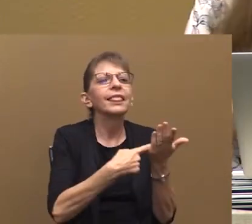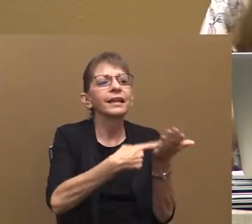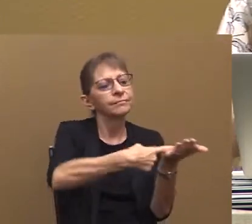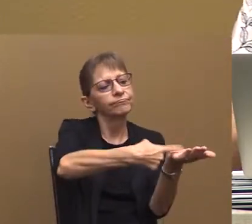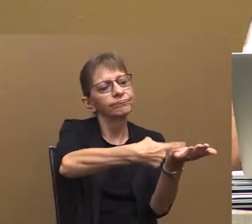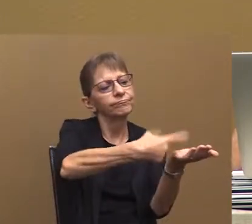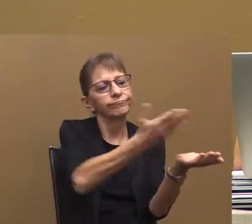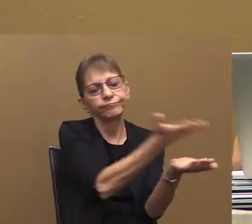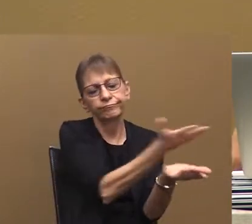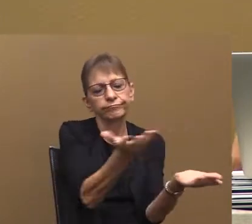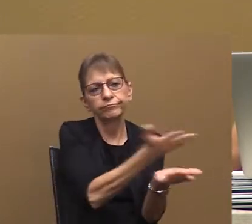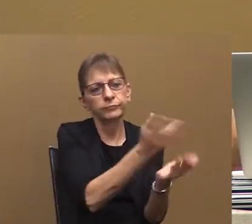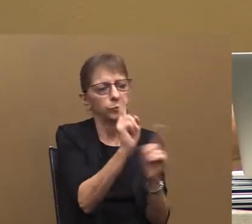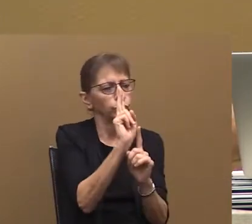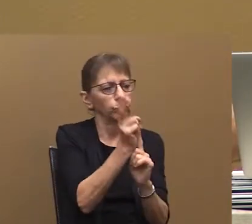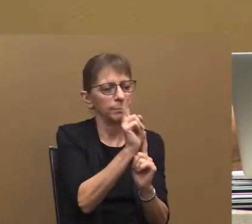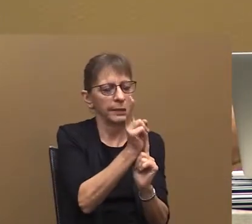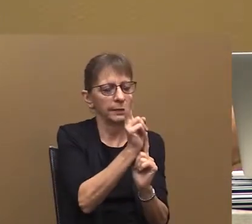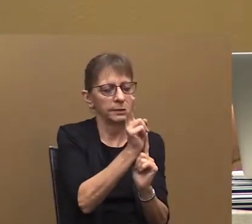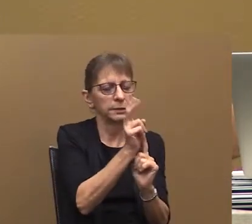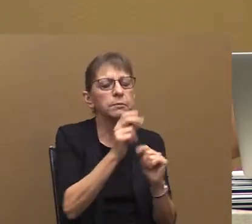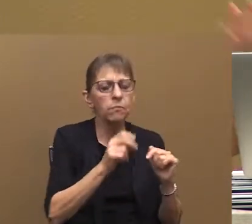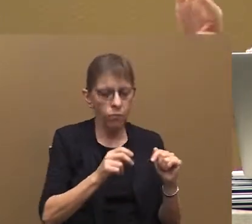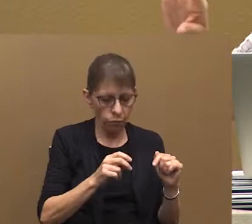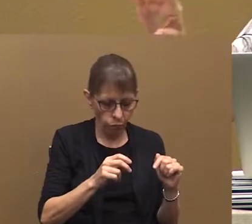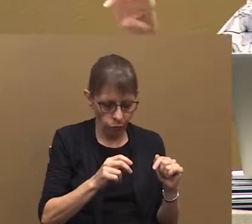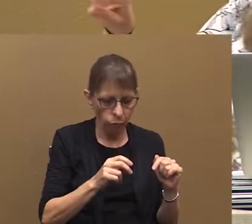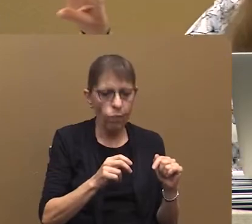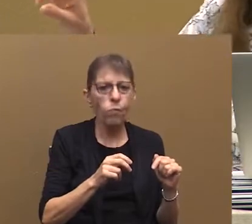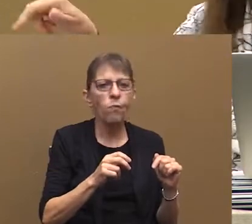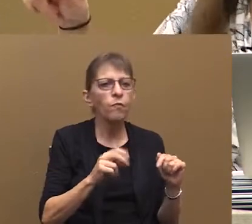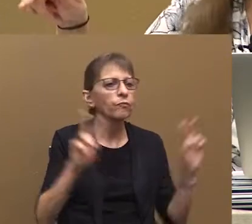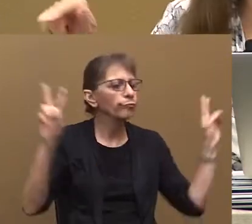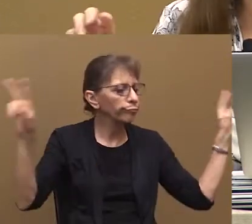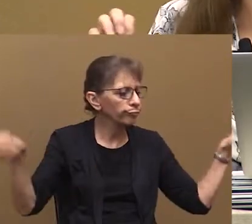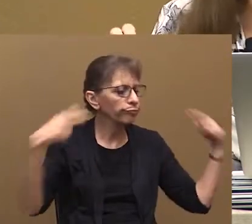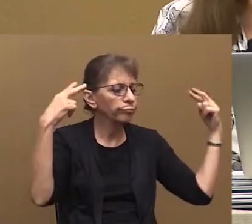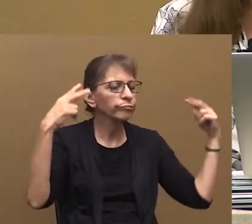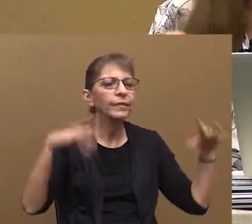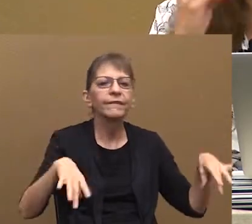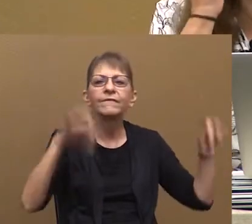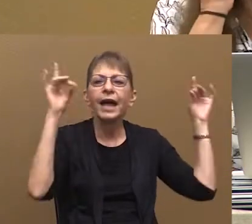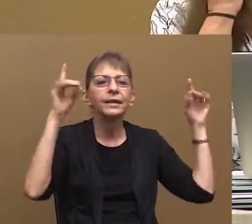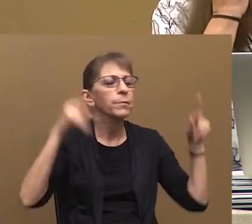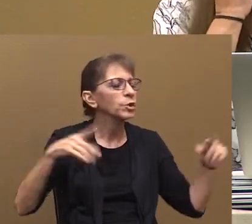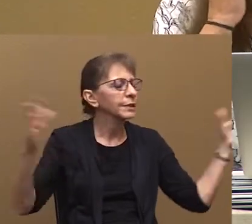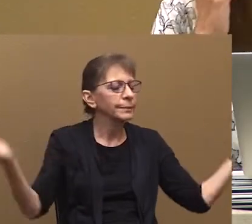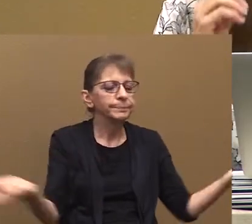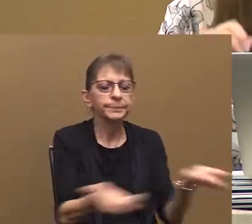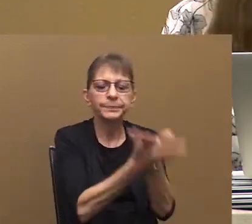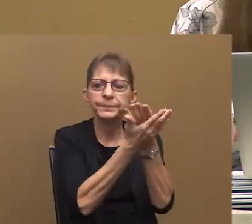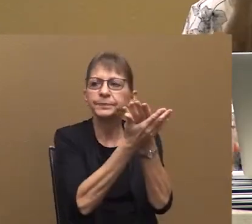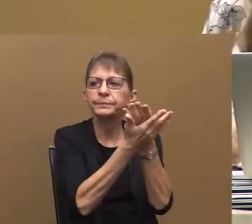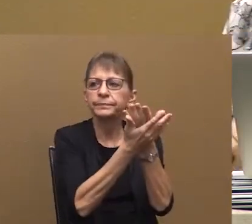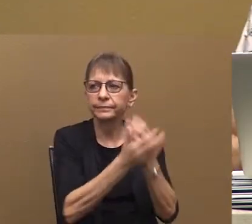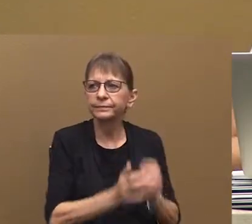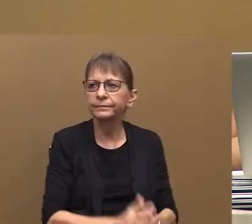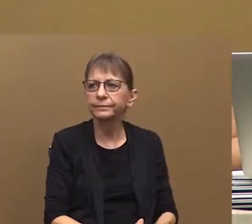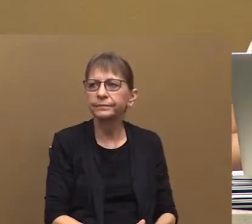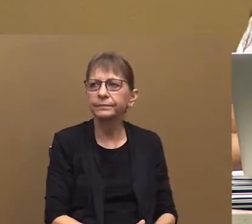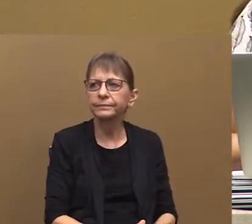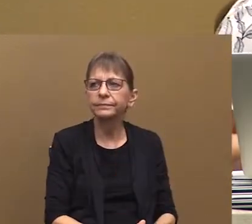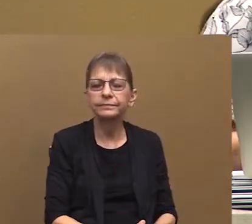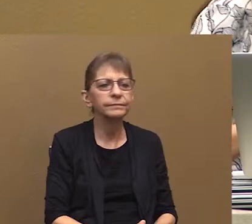little tabletop chat for just 2 minutes here. And if you could spin around and find a person